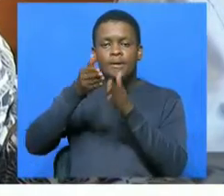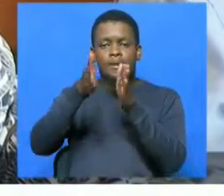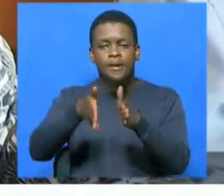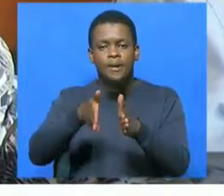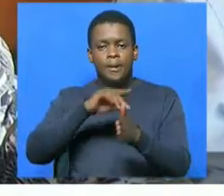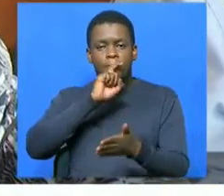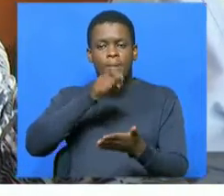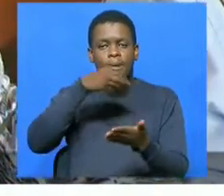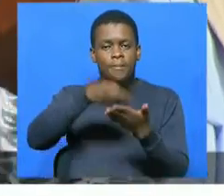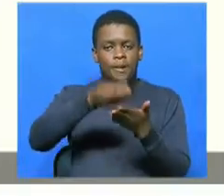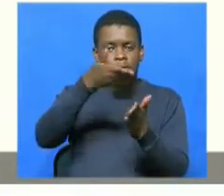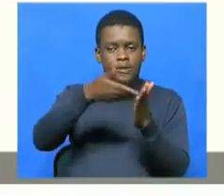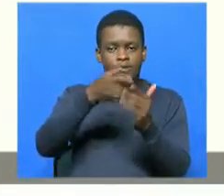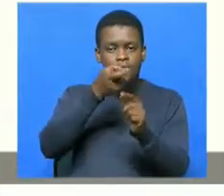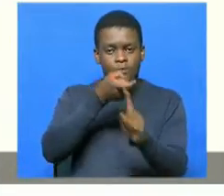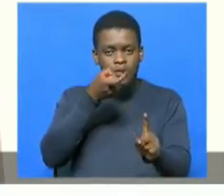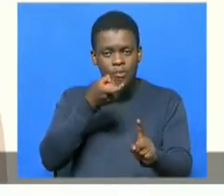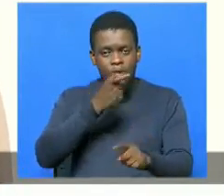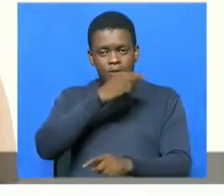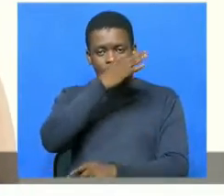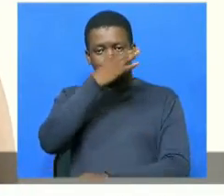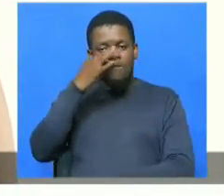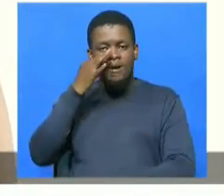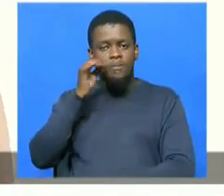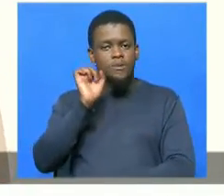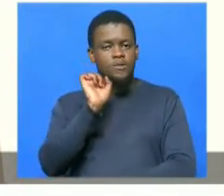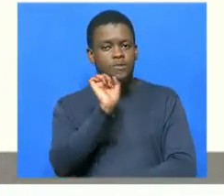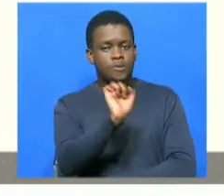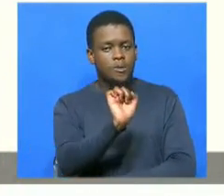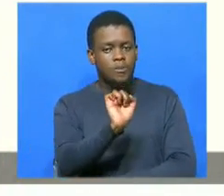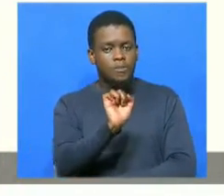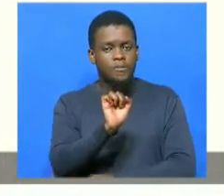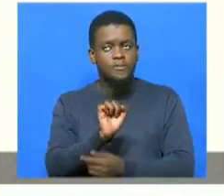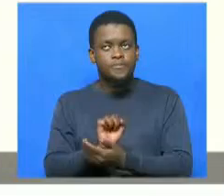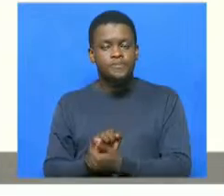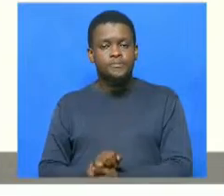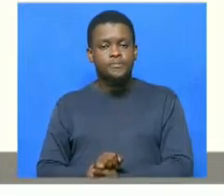produce direct from our farms. We will provide storage for them.